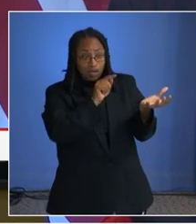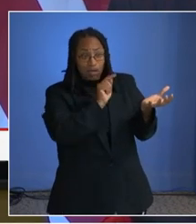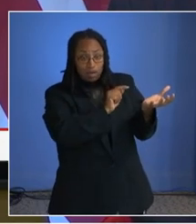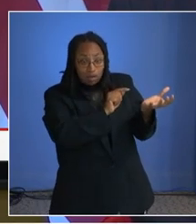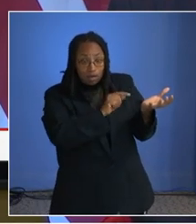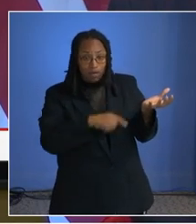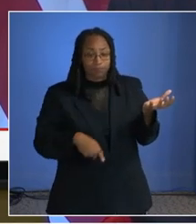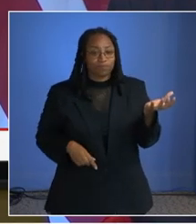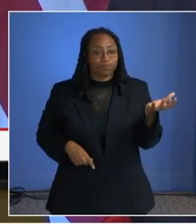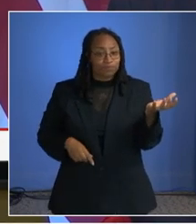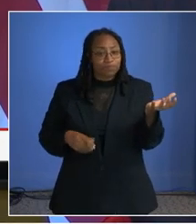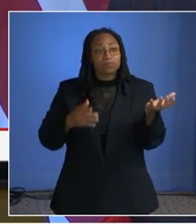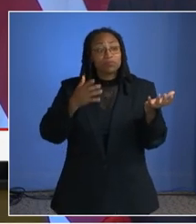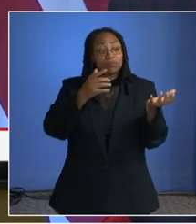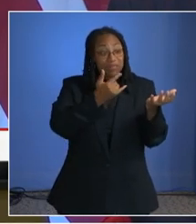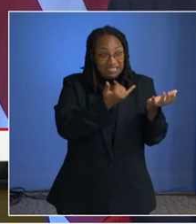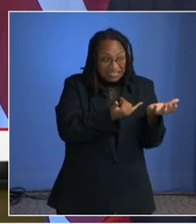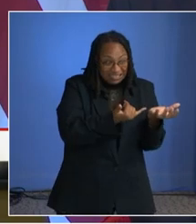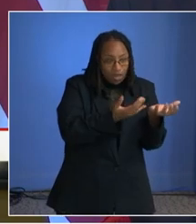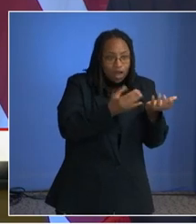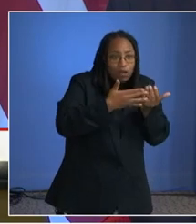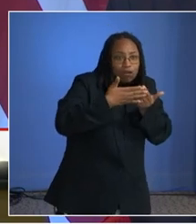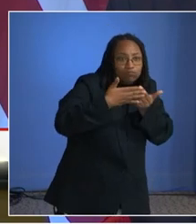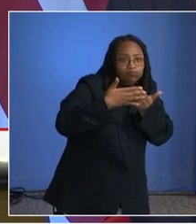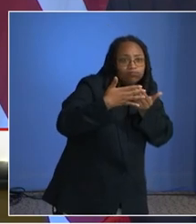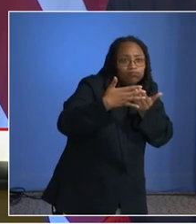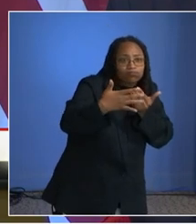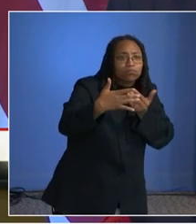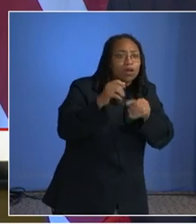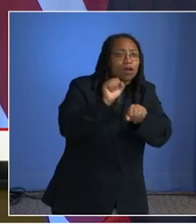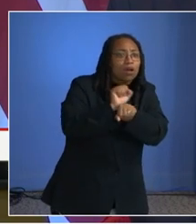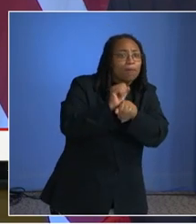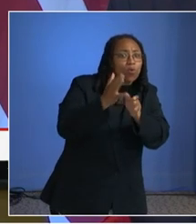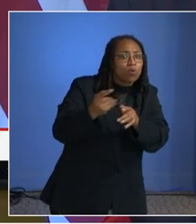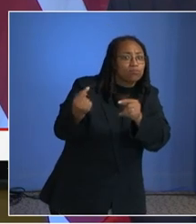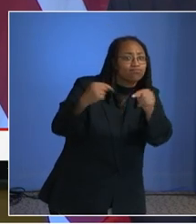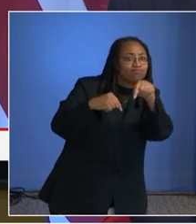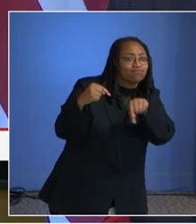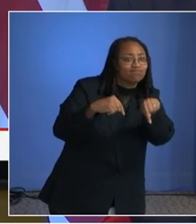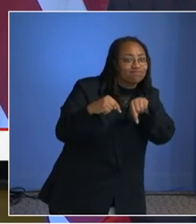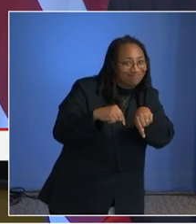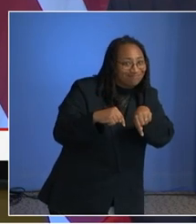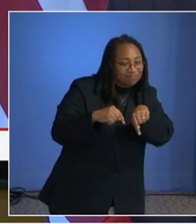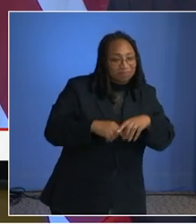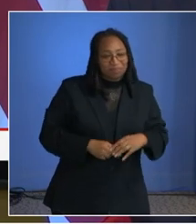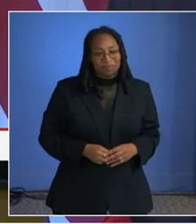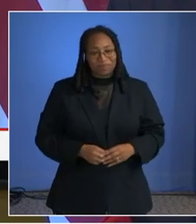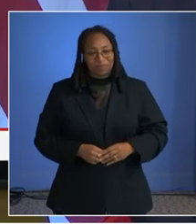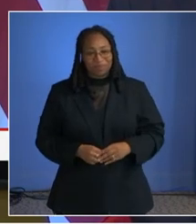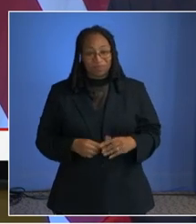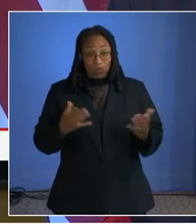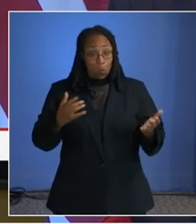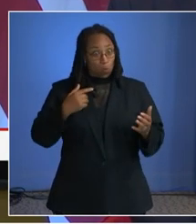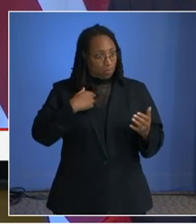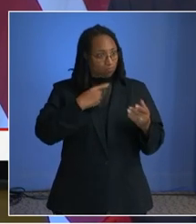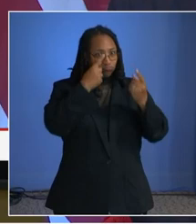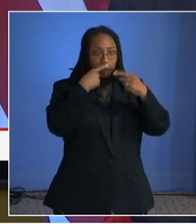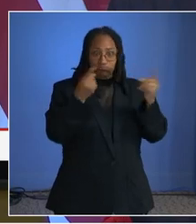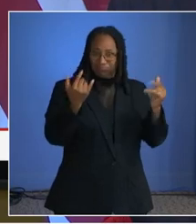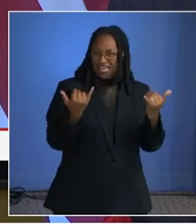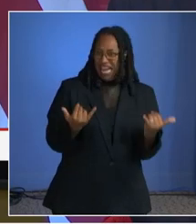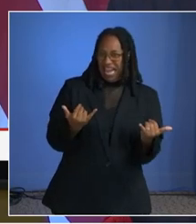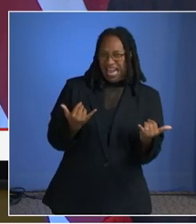to talk about the fact that DC is hiring. DC is a great place to work.